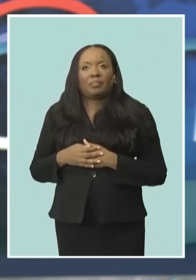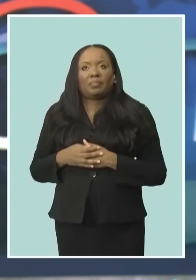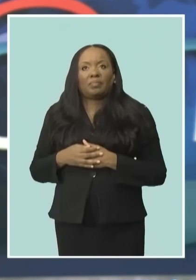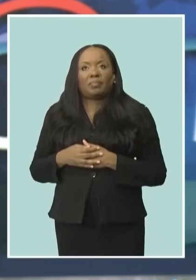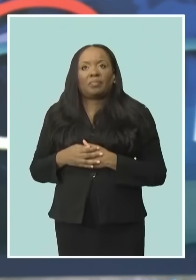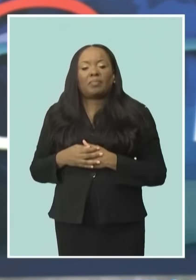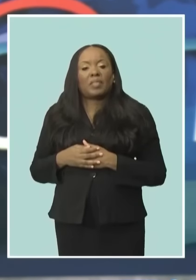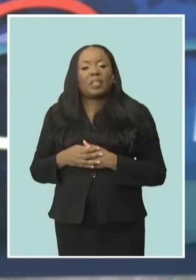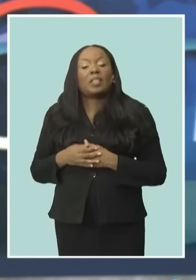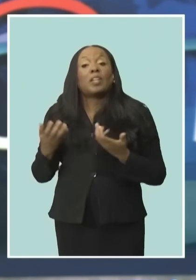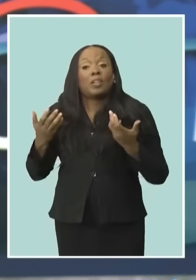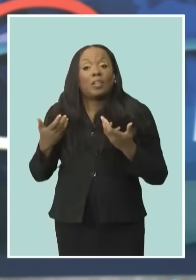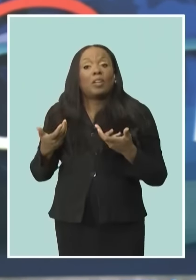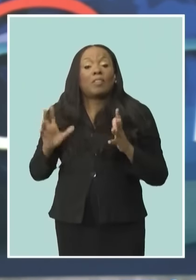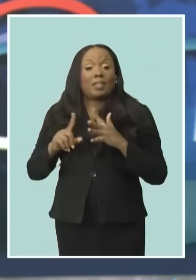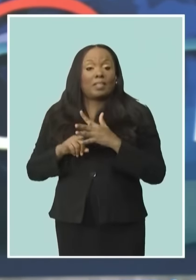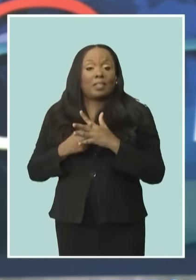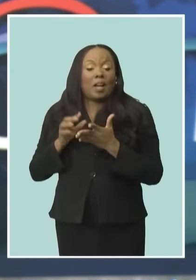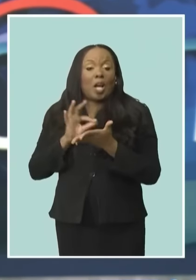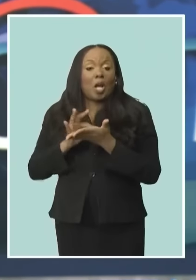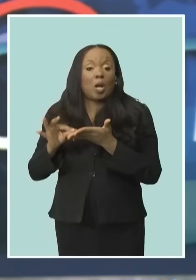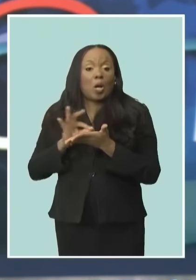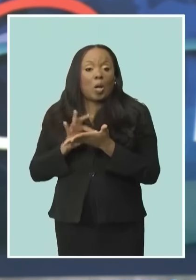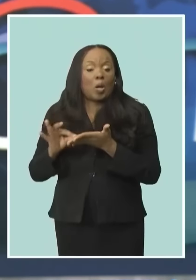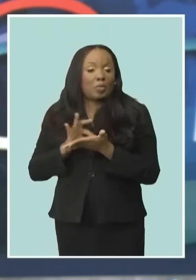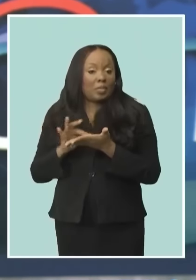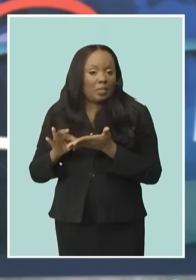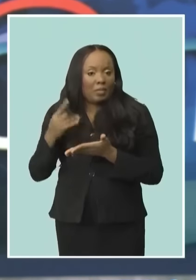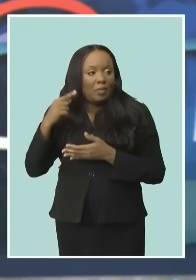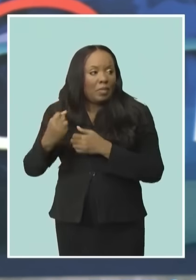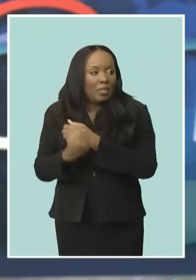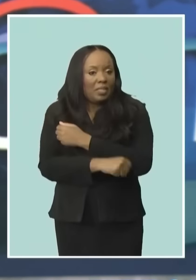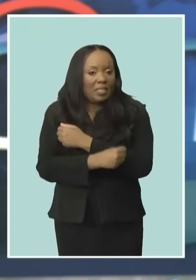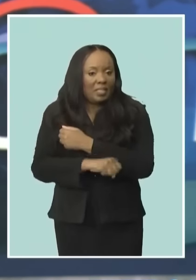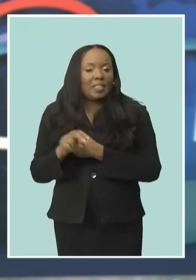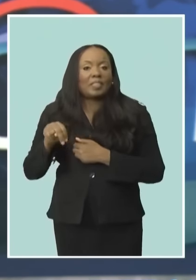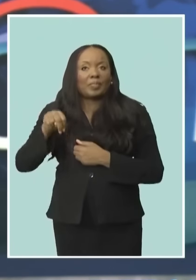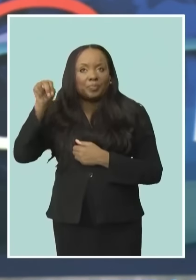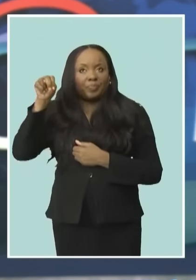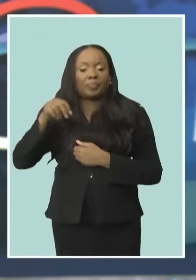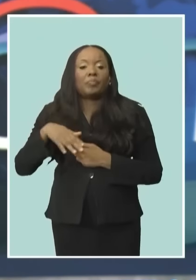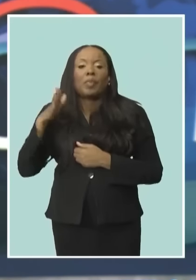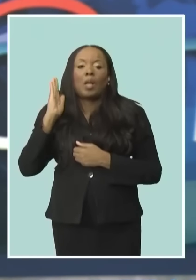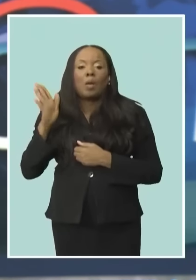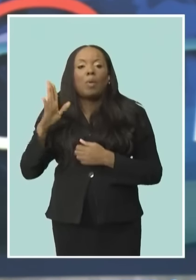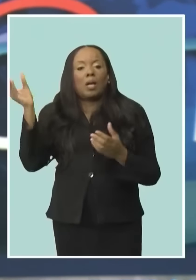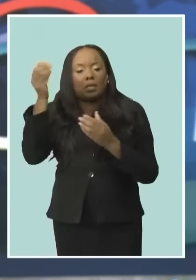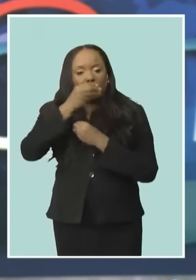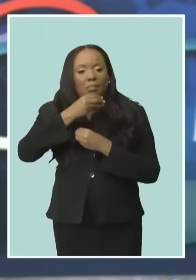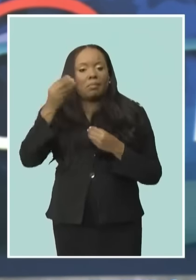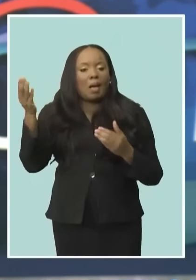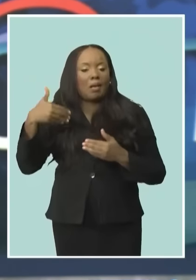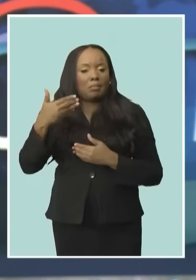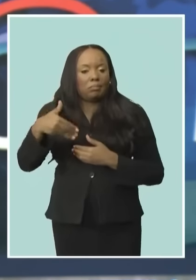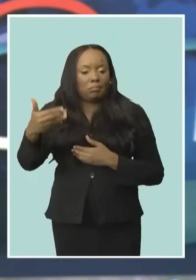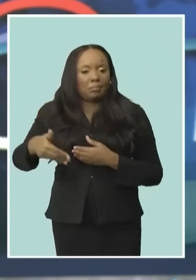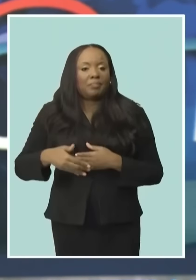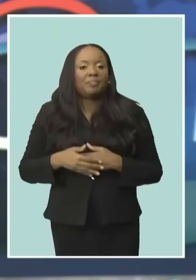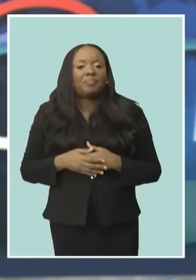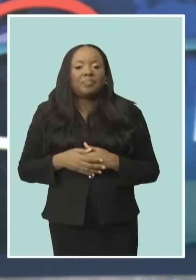on. Of course, you know that this is in relation to the by-election in St. James North, and we will continue to keep you updated throughout the